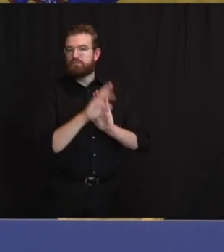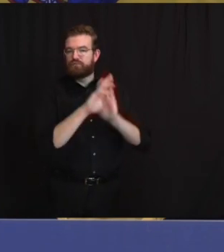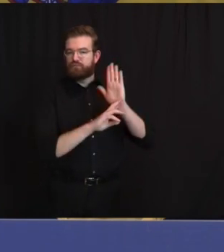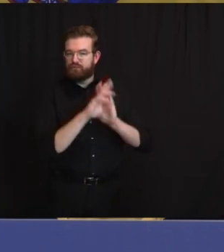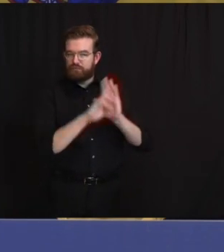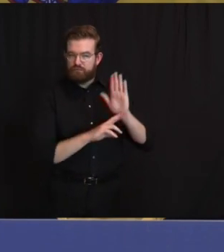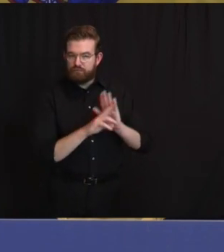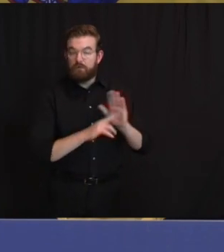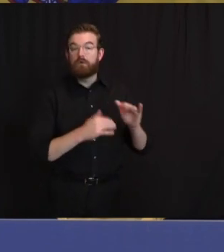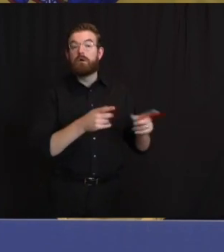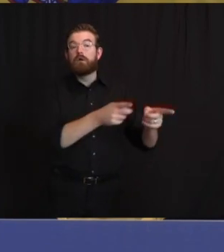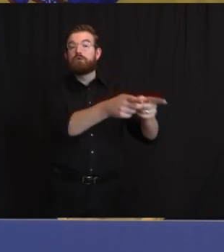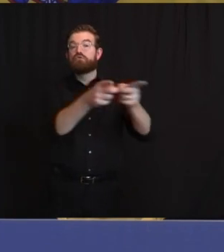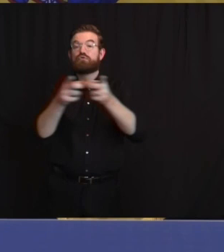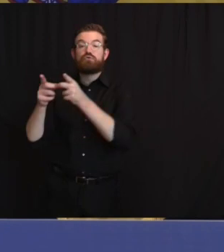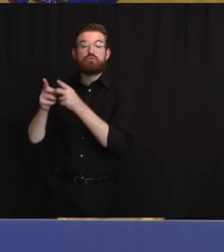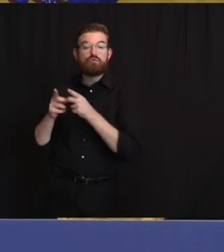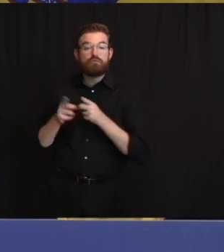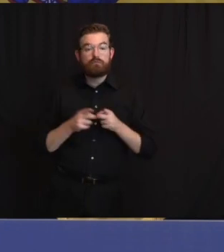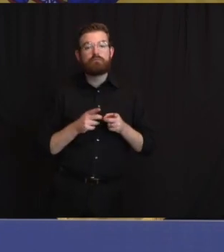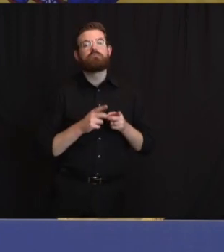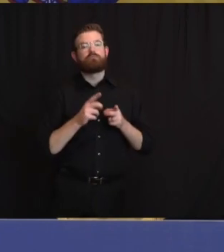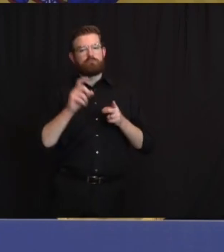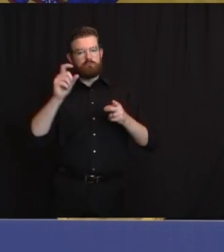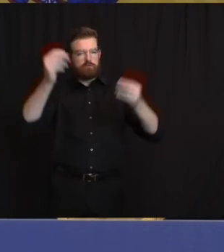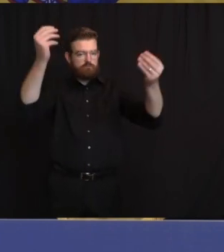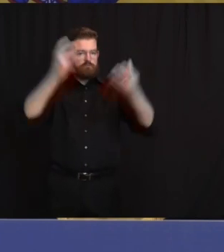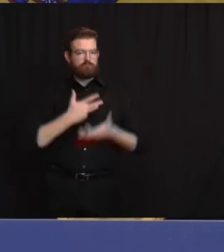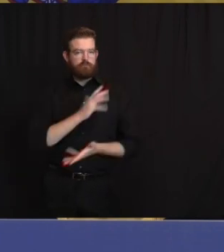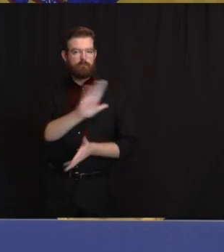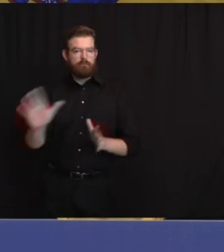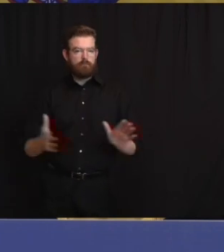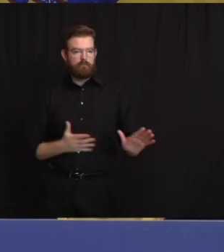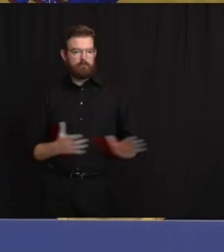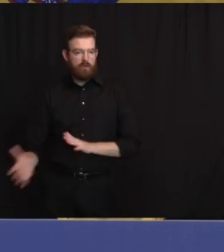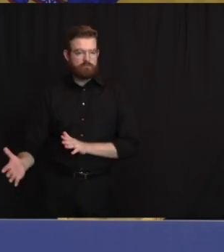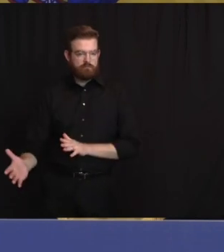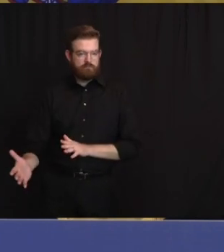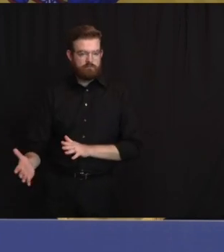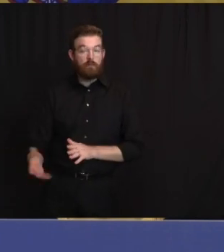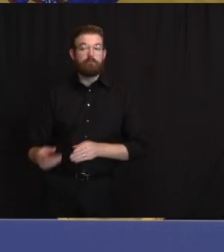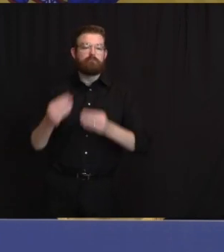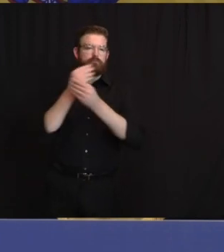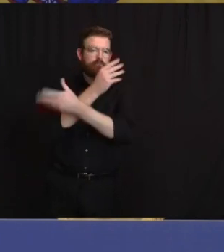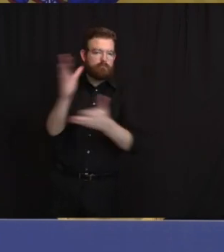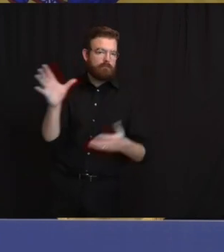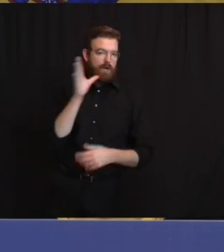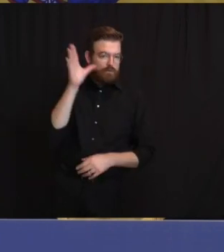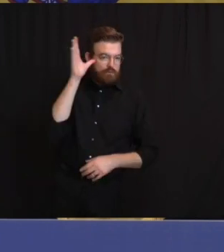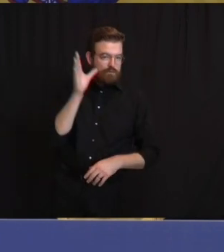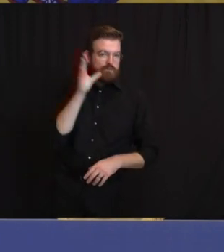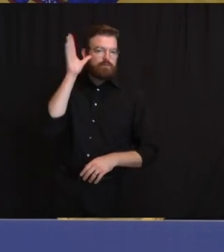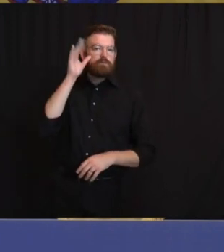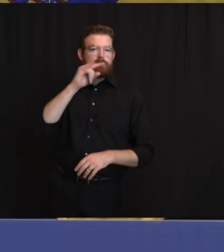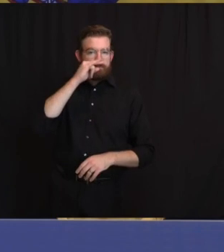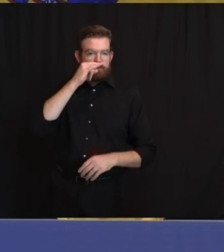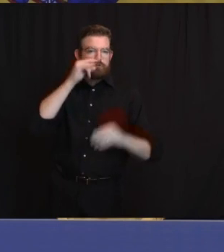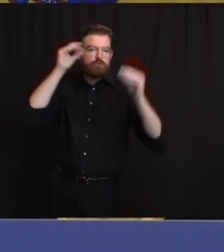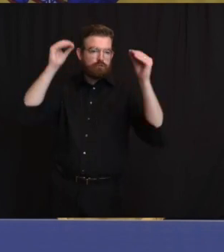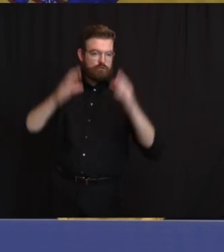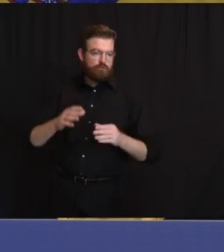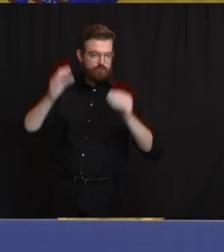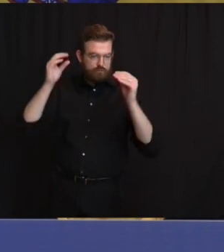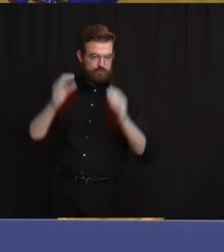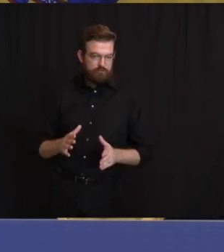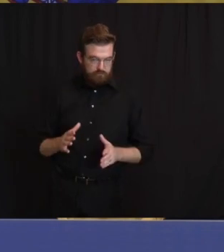us and to their constituents, to their kids, most importantly, to the parents, the educators, the